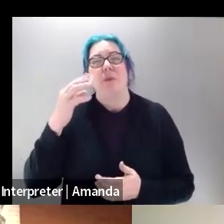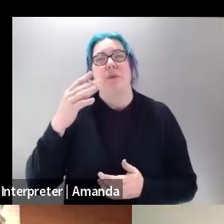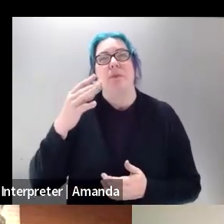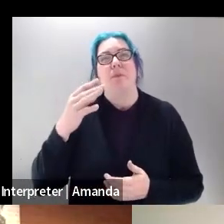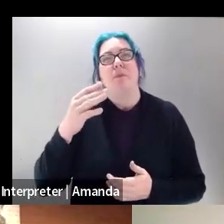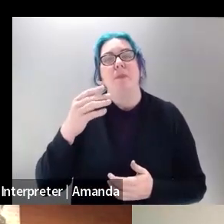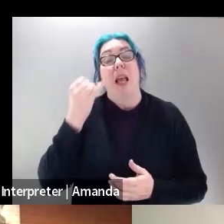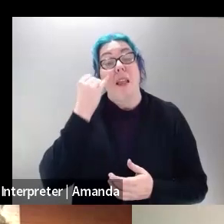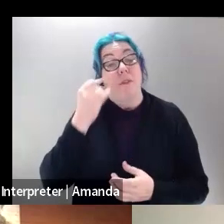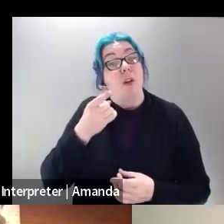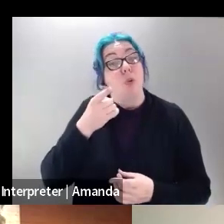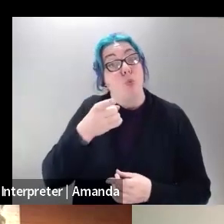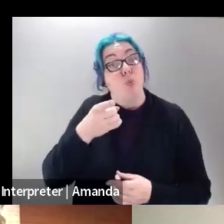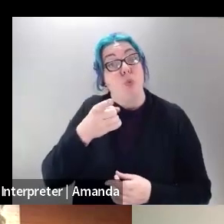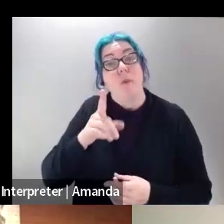my rooms,